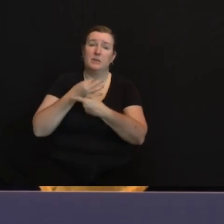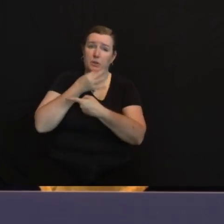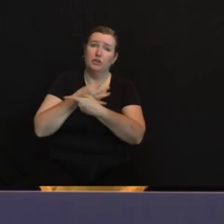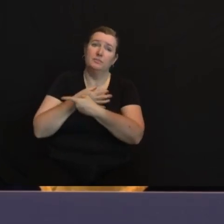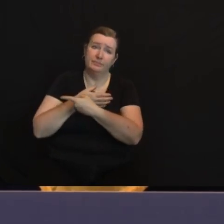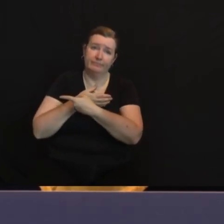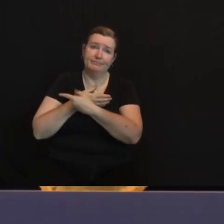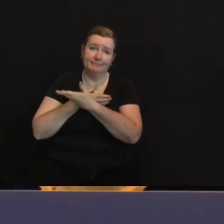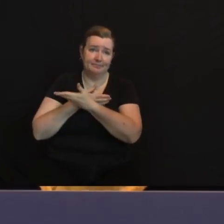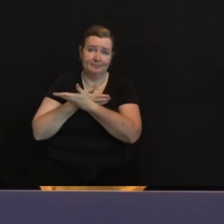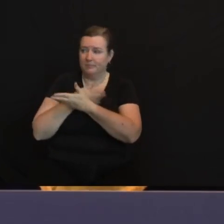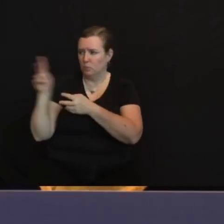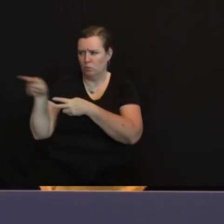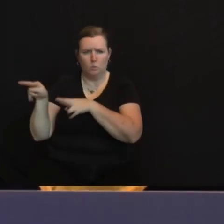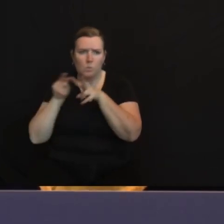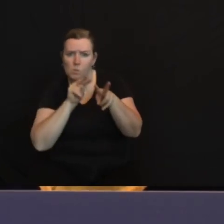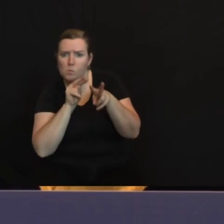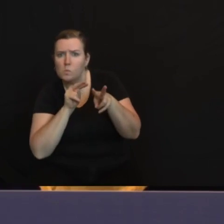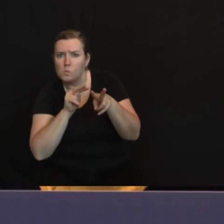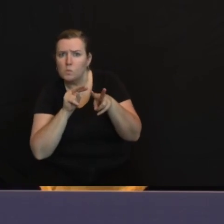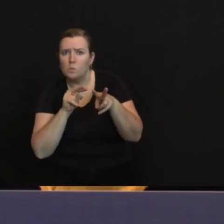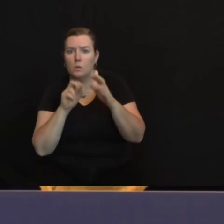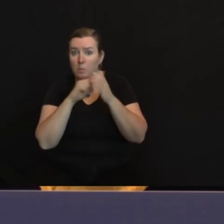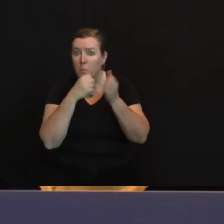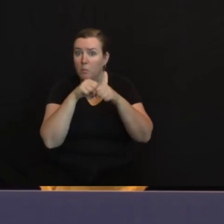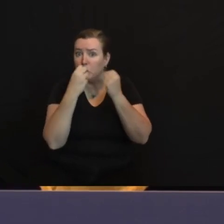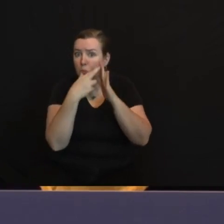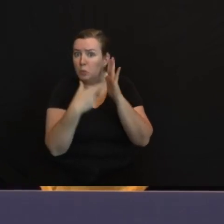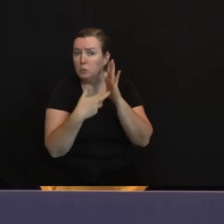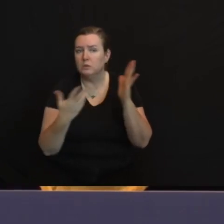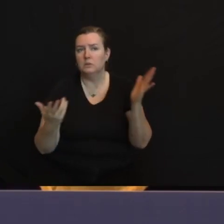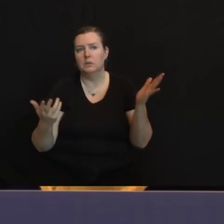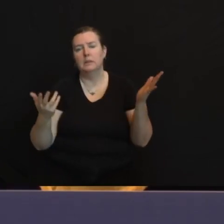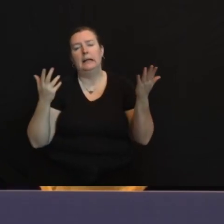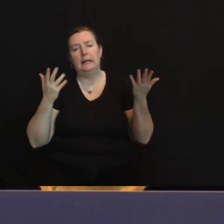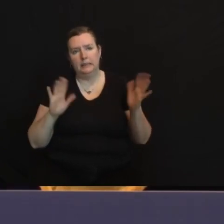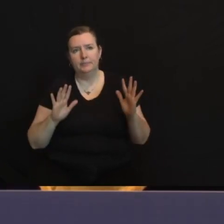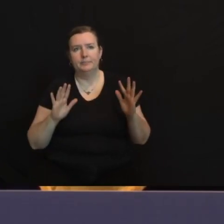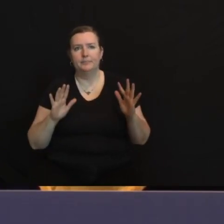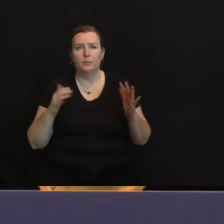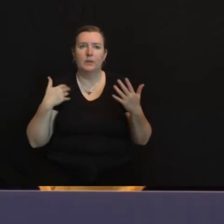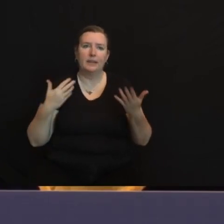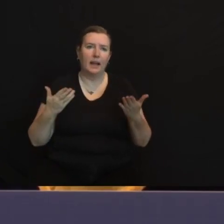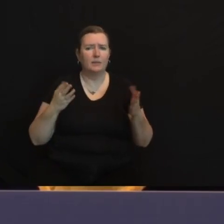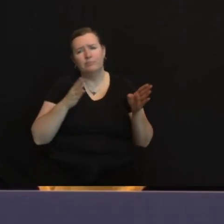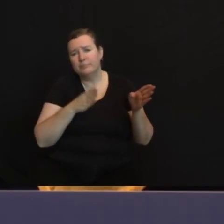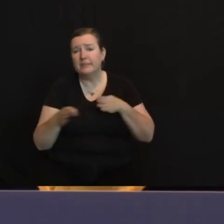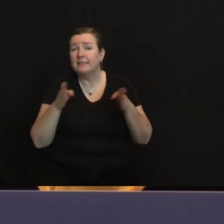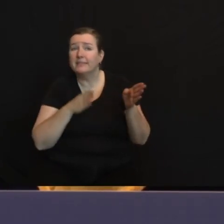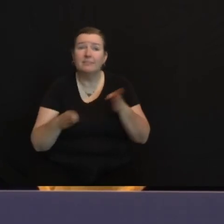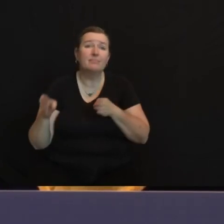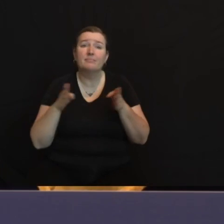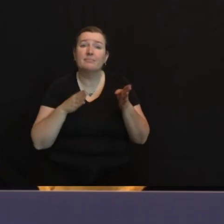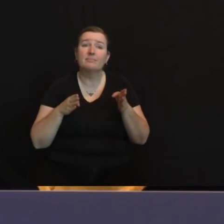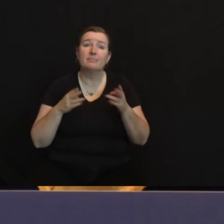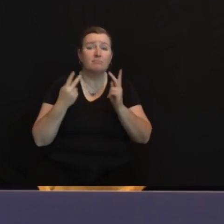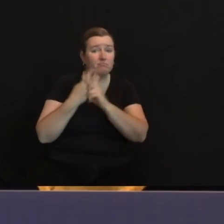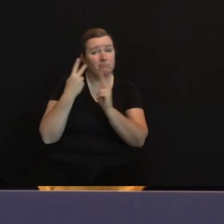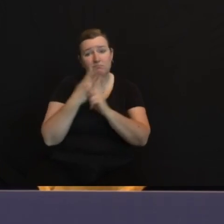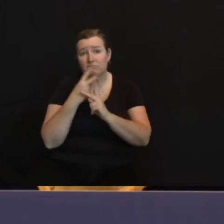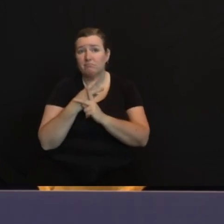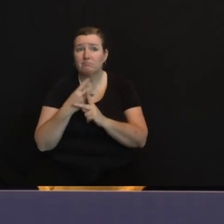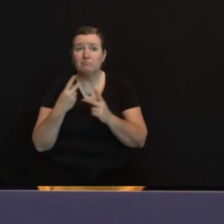compliance, these numbers are sobering, I have to say. So we are wargaming a whole lot of potential